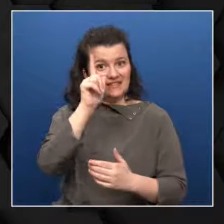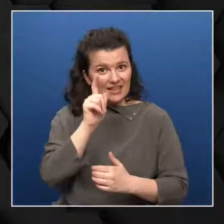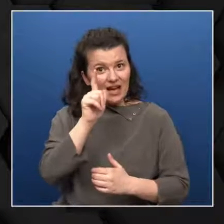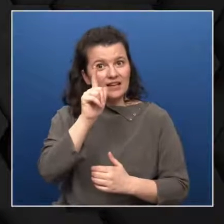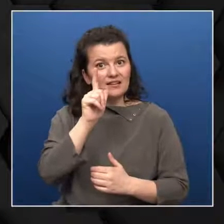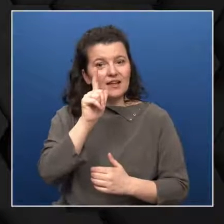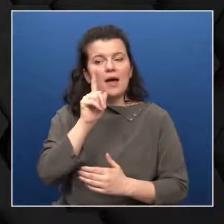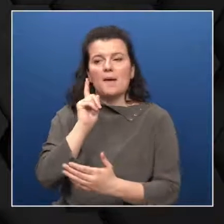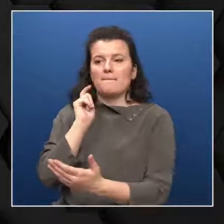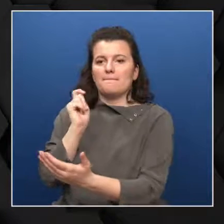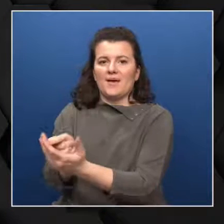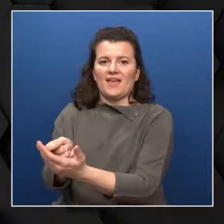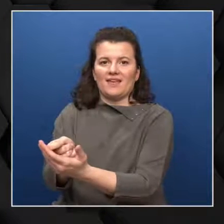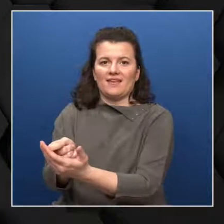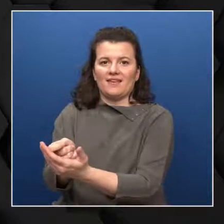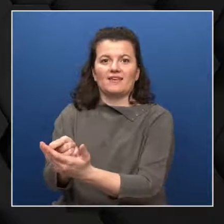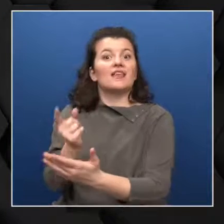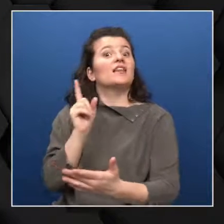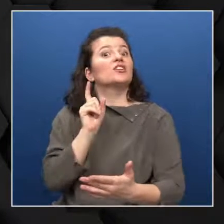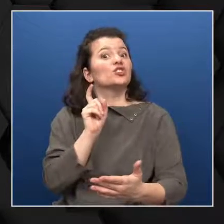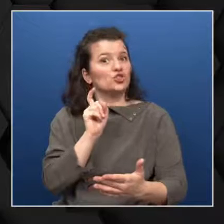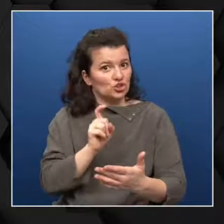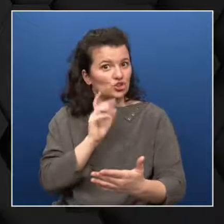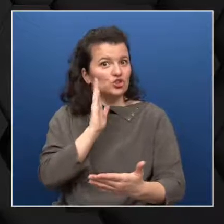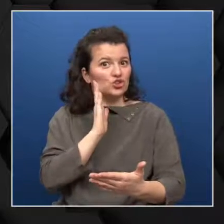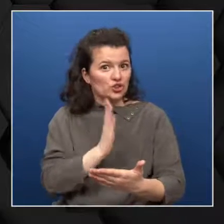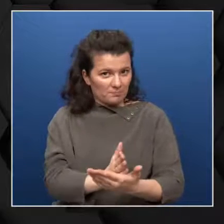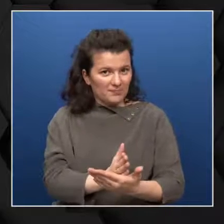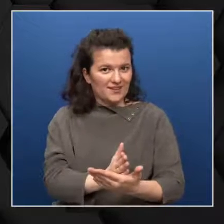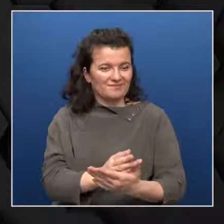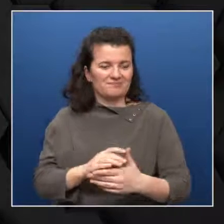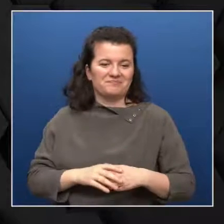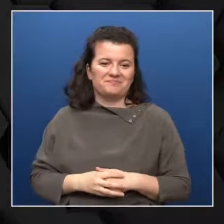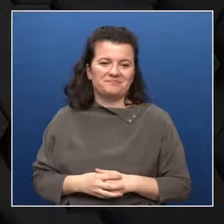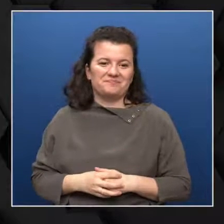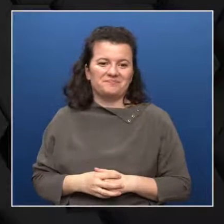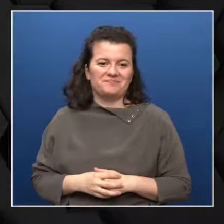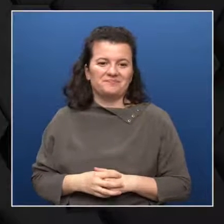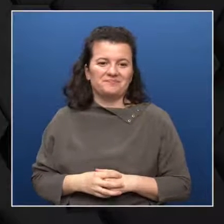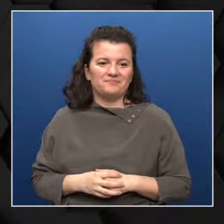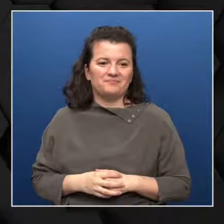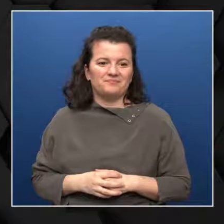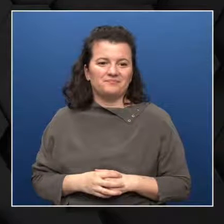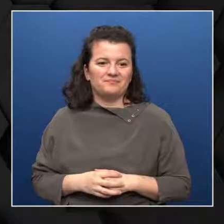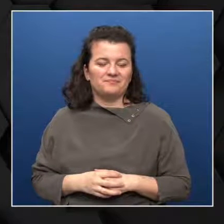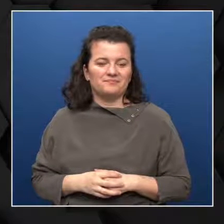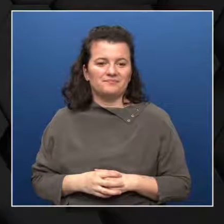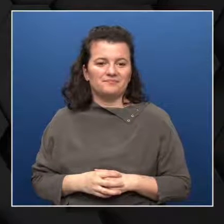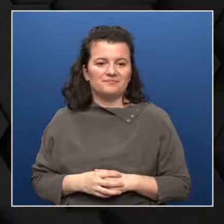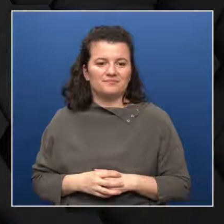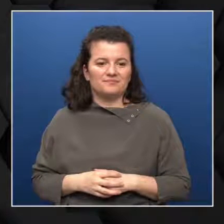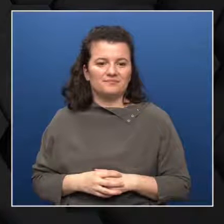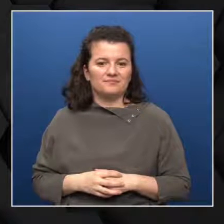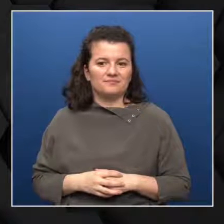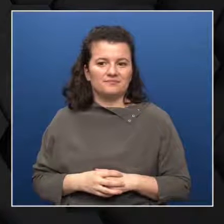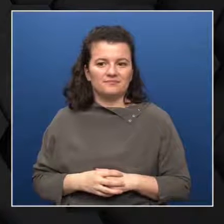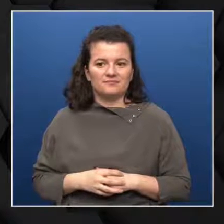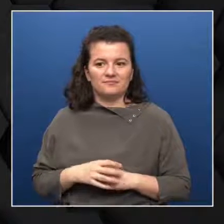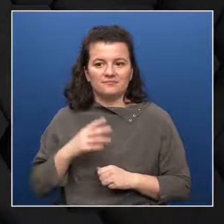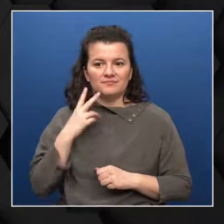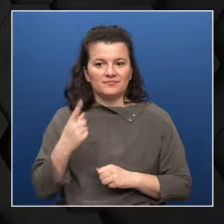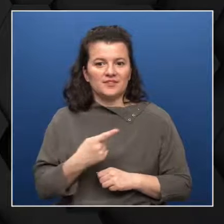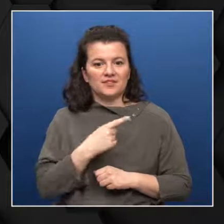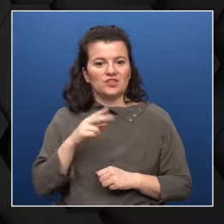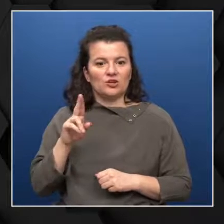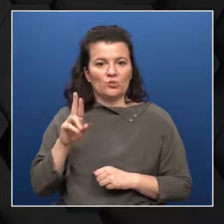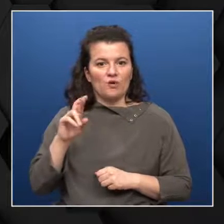it in time. So here you can find your ingest URL. There is even a backup site, so you can stream with